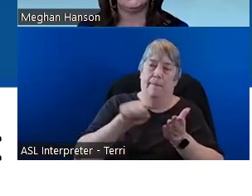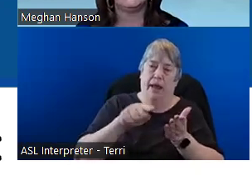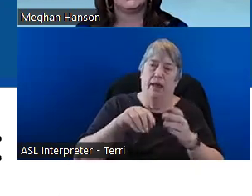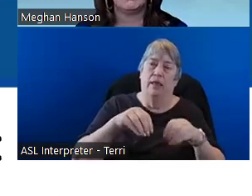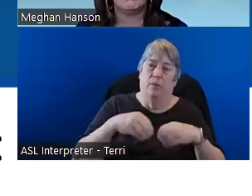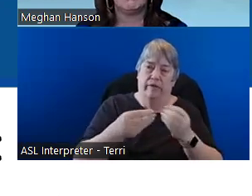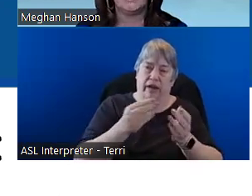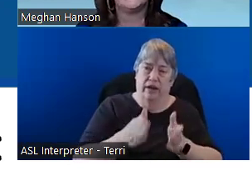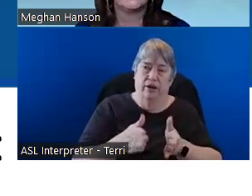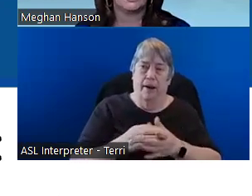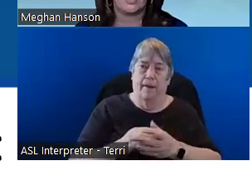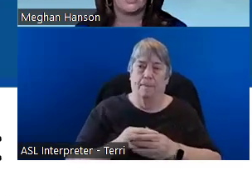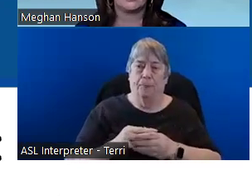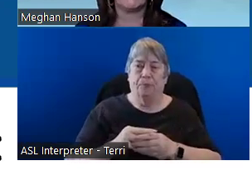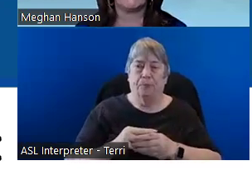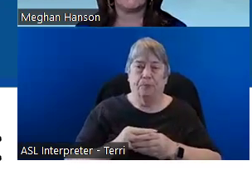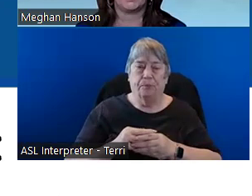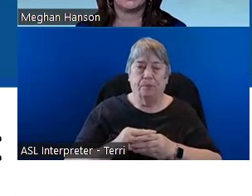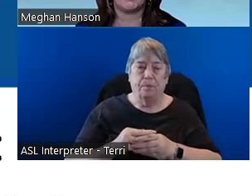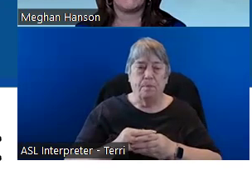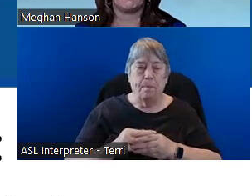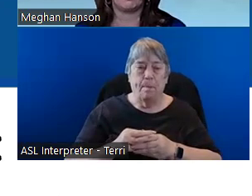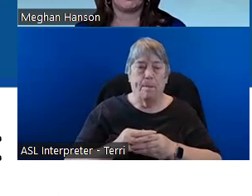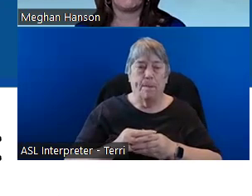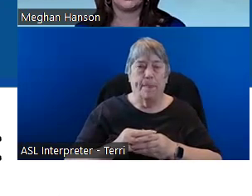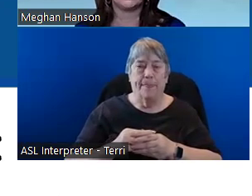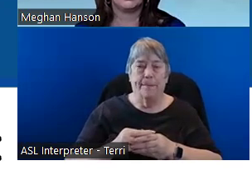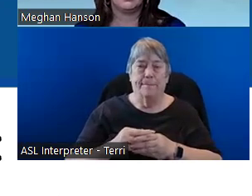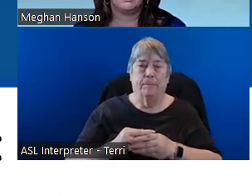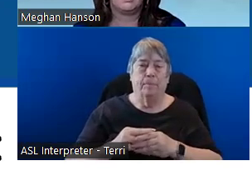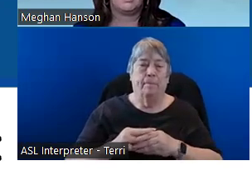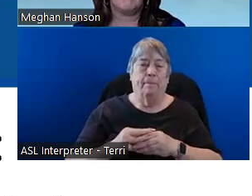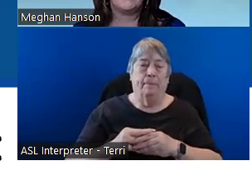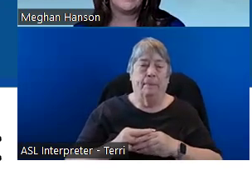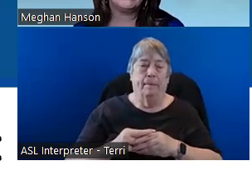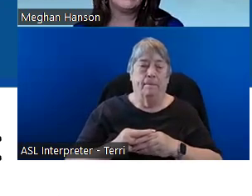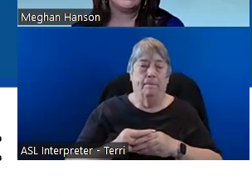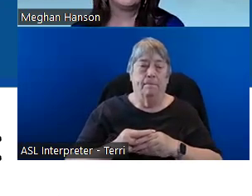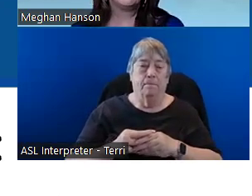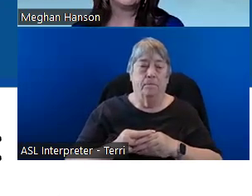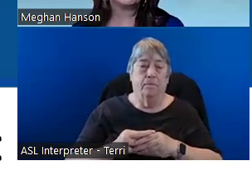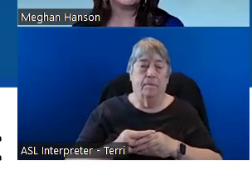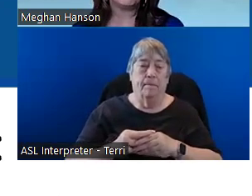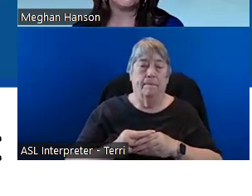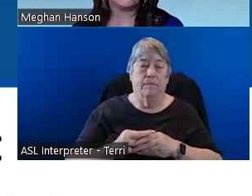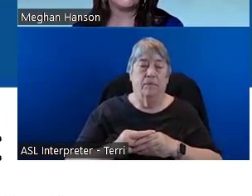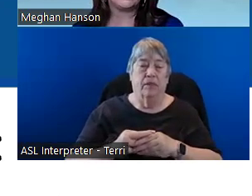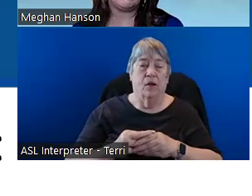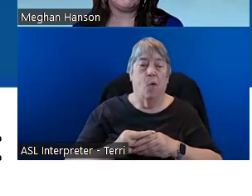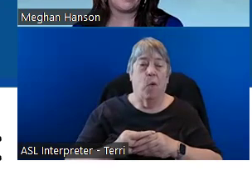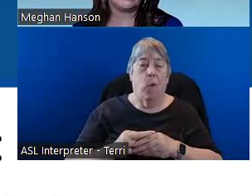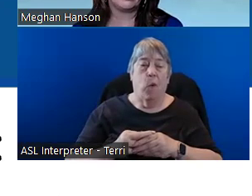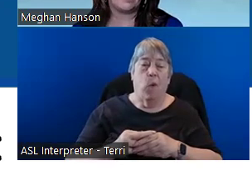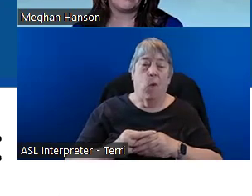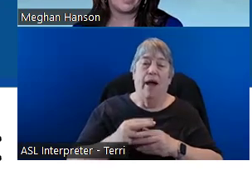to bill against the grant as a pay for performance. And then individuals will work with an